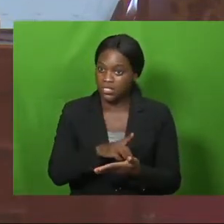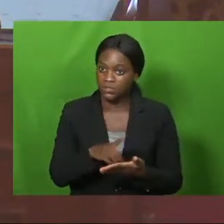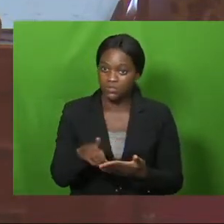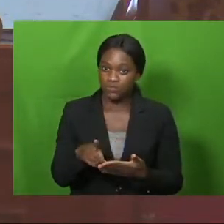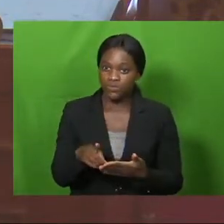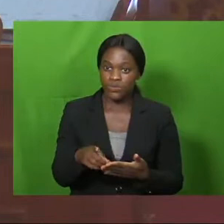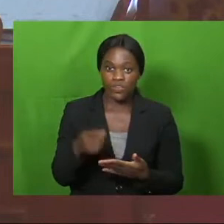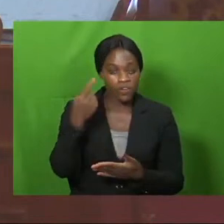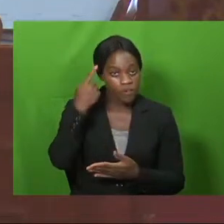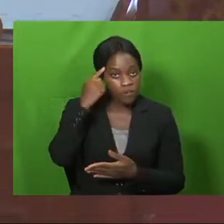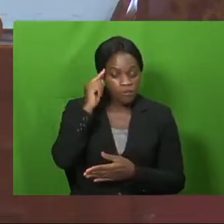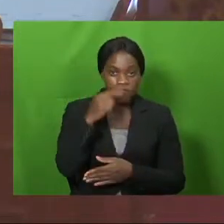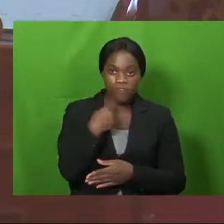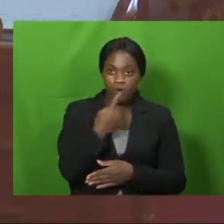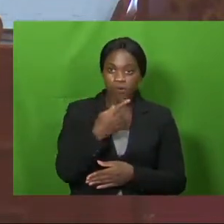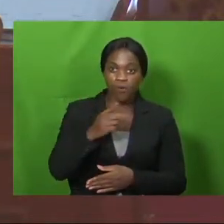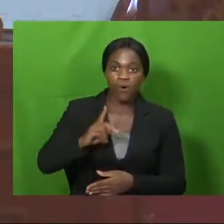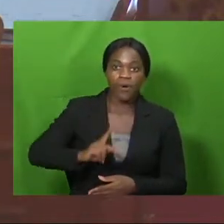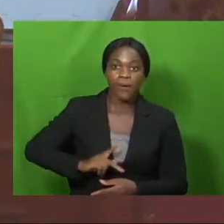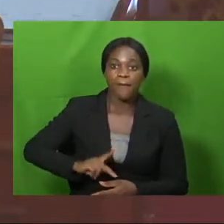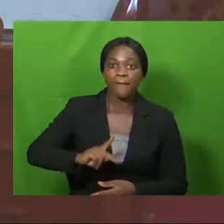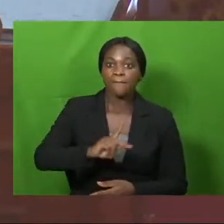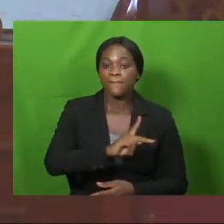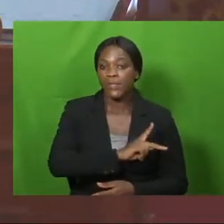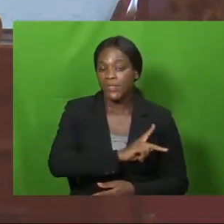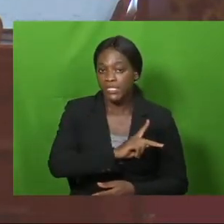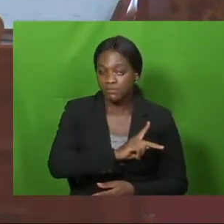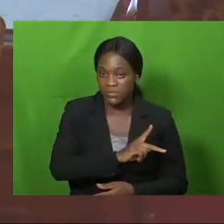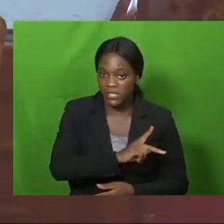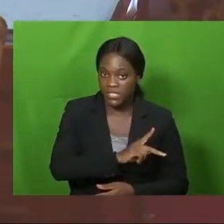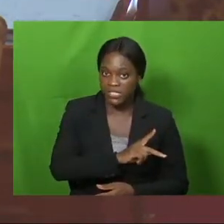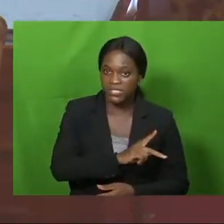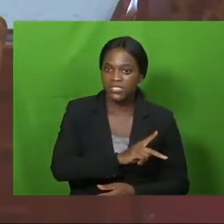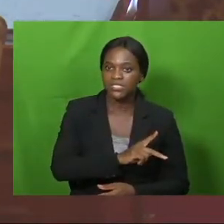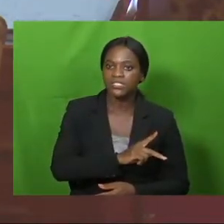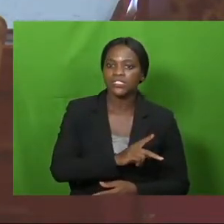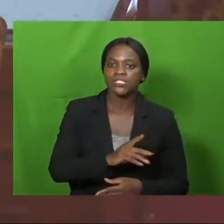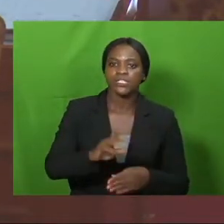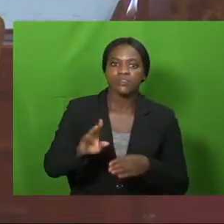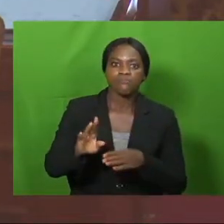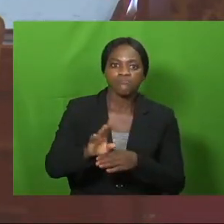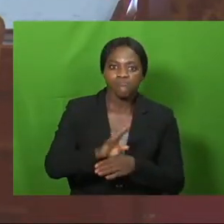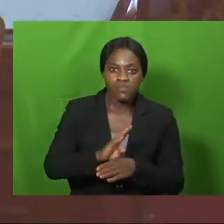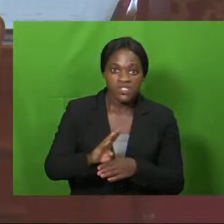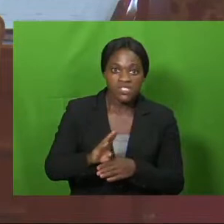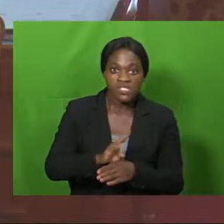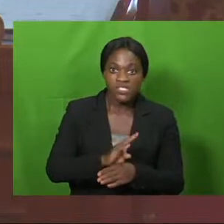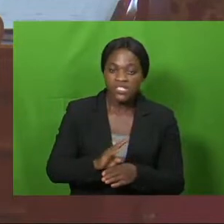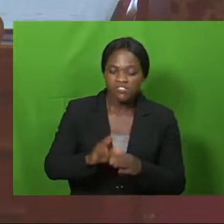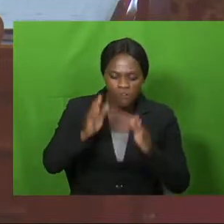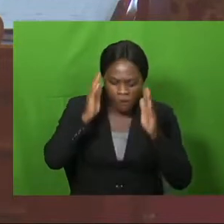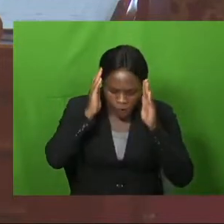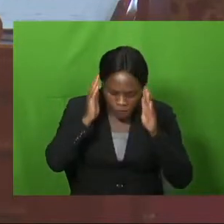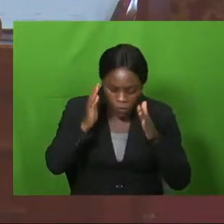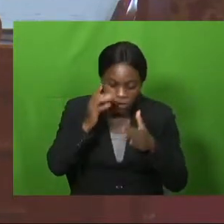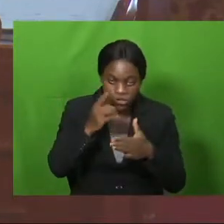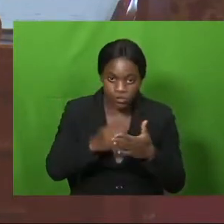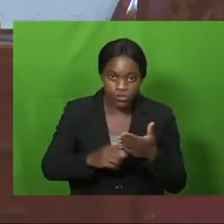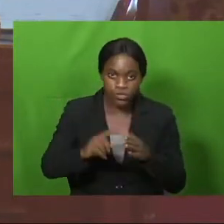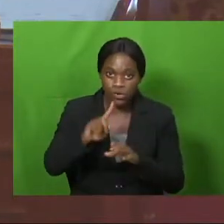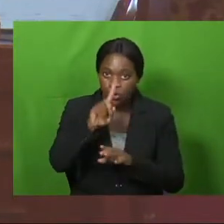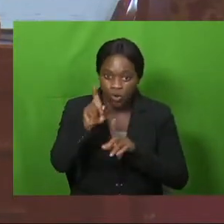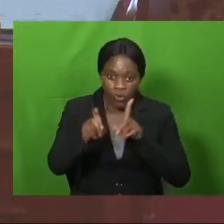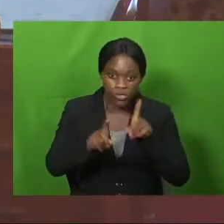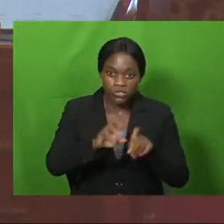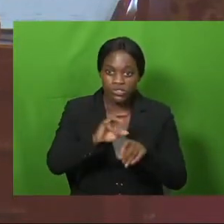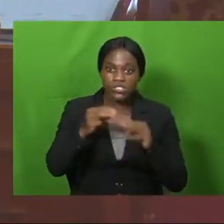is for Parliament is going to devote the business in the House to only questions and the motion